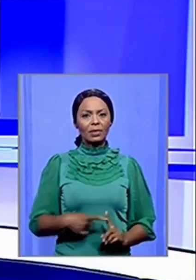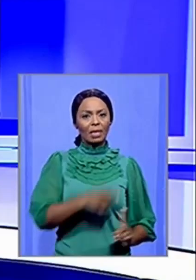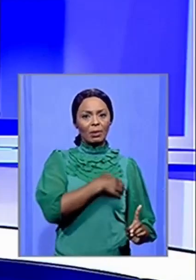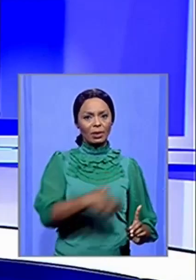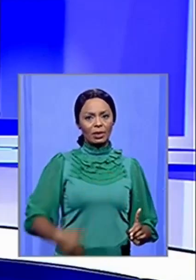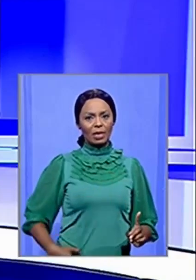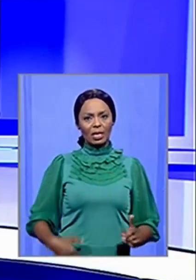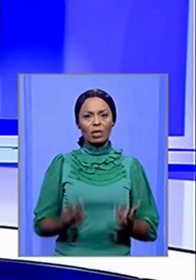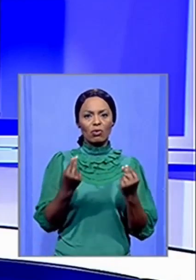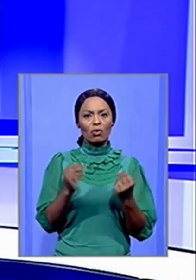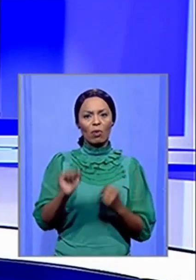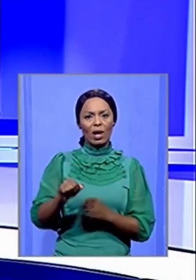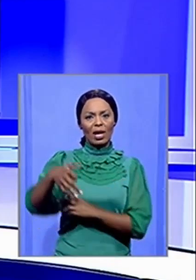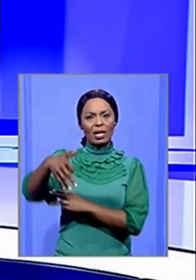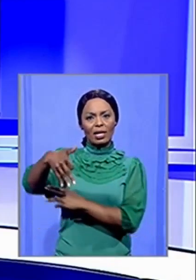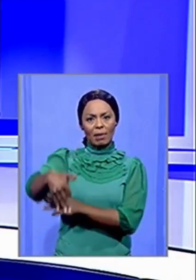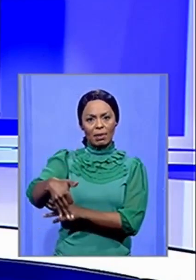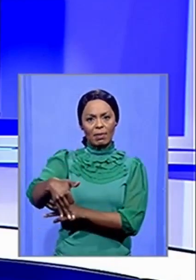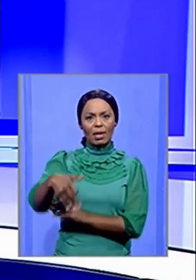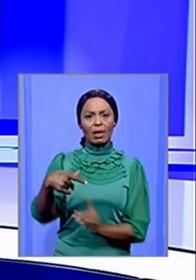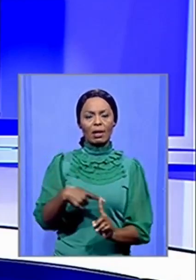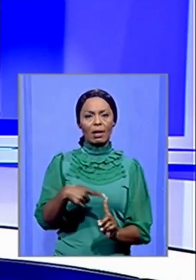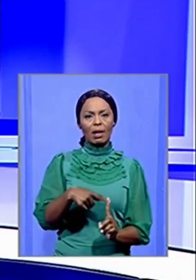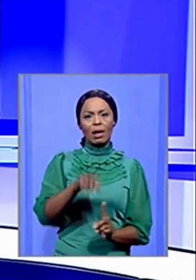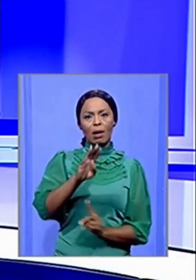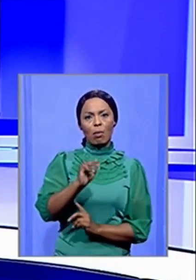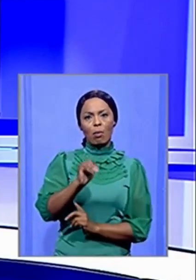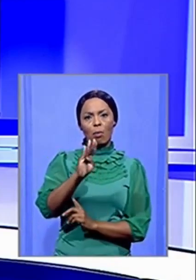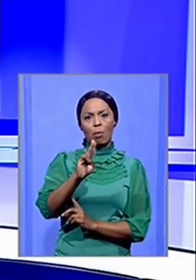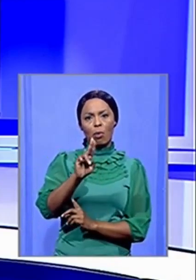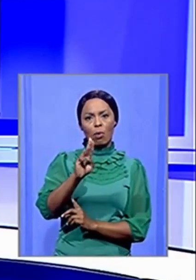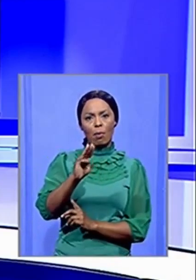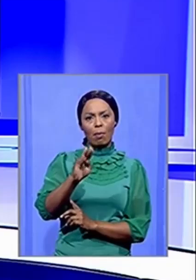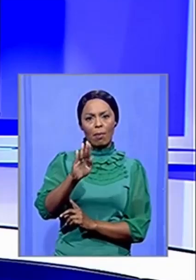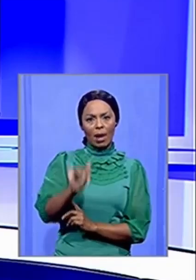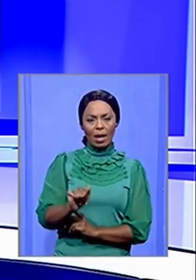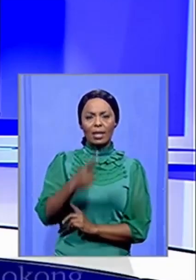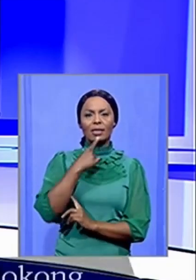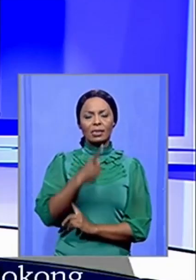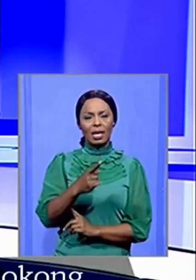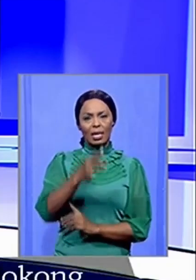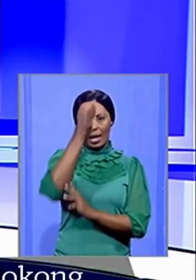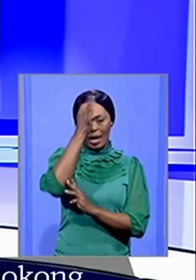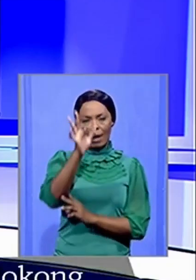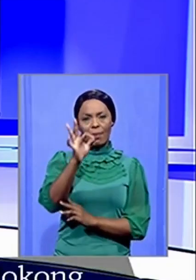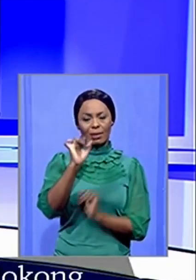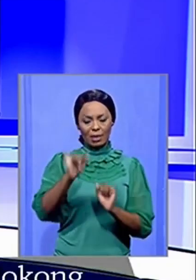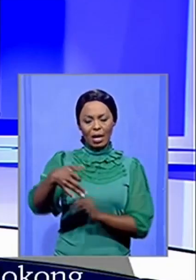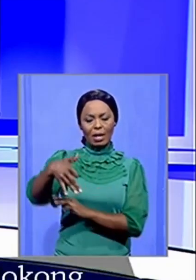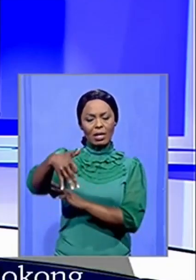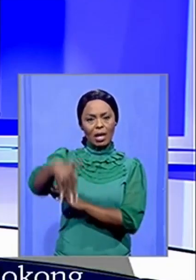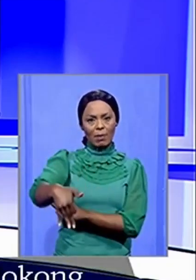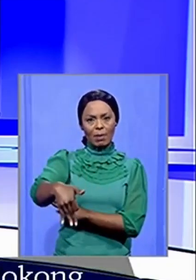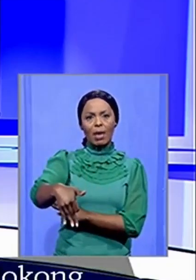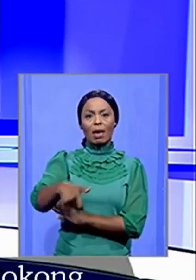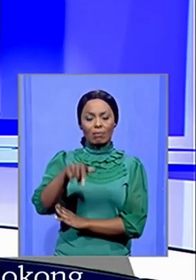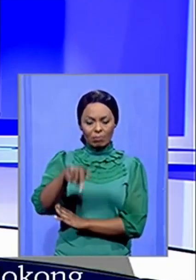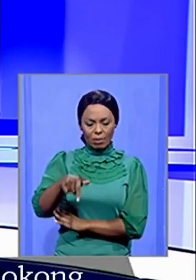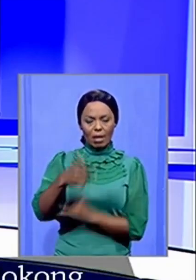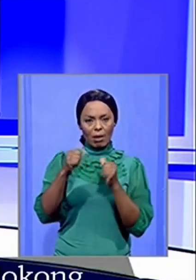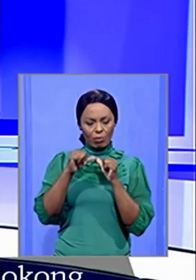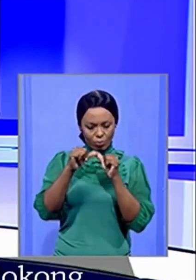Mopresidente yo moswa wa Namibia Nangolo Mbumba o re mmušo wa Namibia o tla tšwela pele ka mošomo wo o dirilwego ke mopresidente